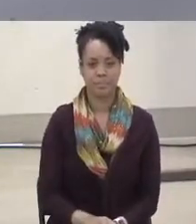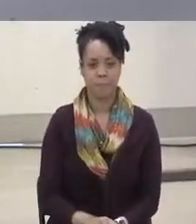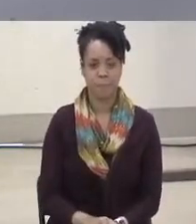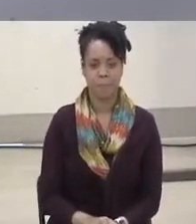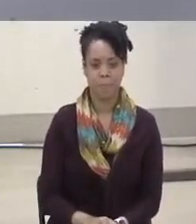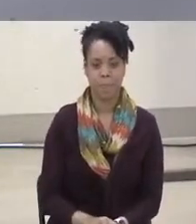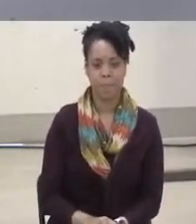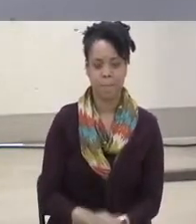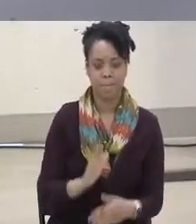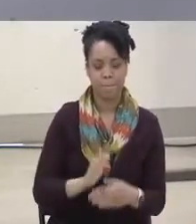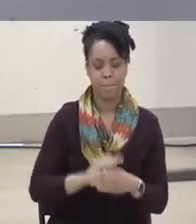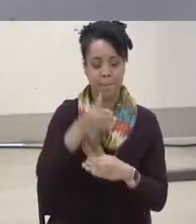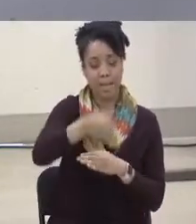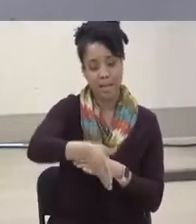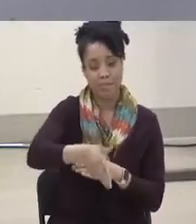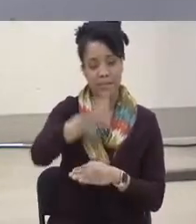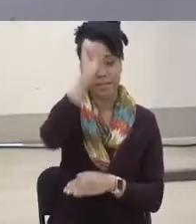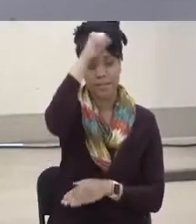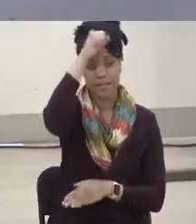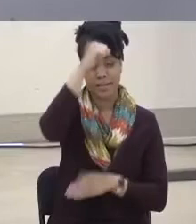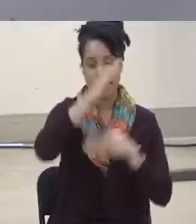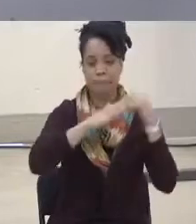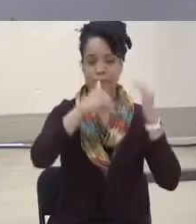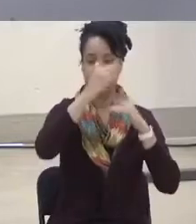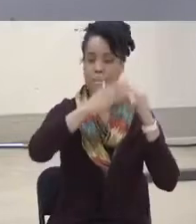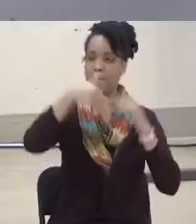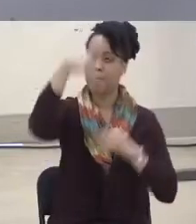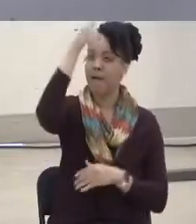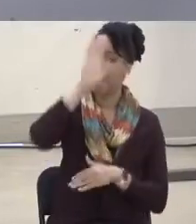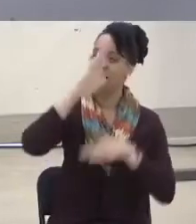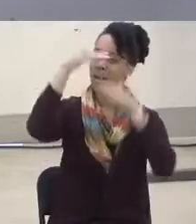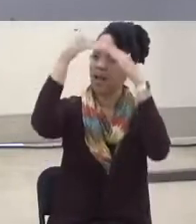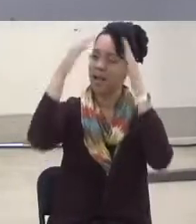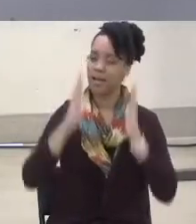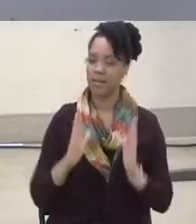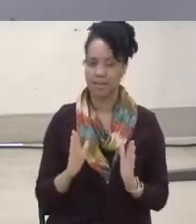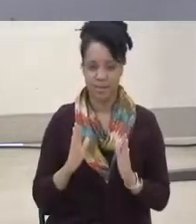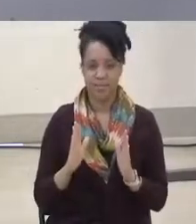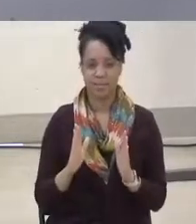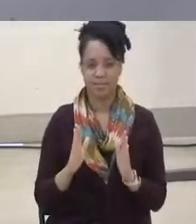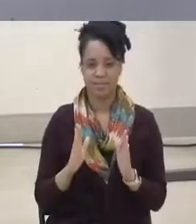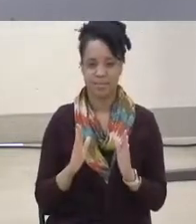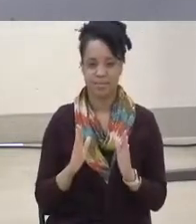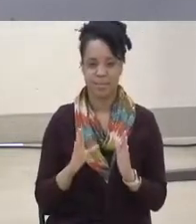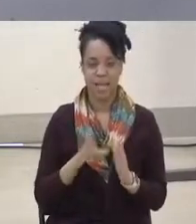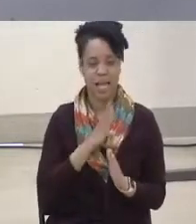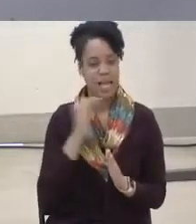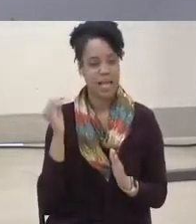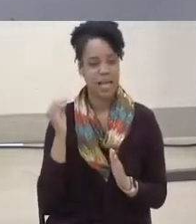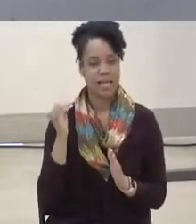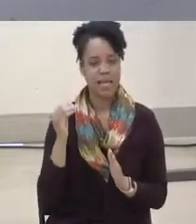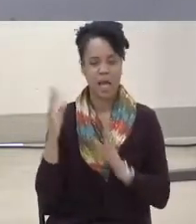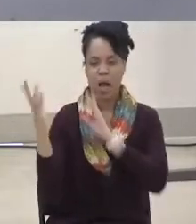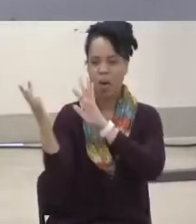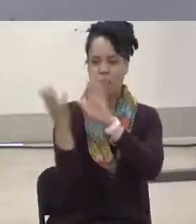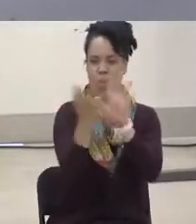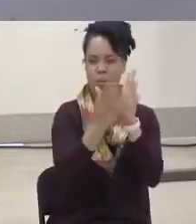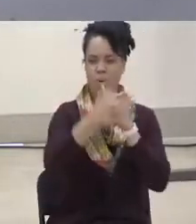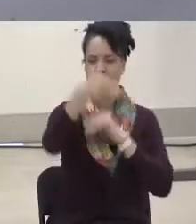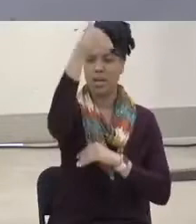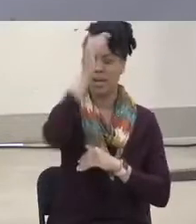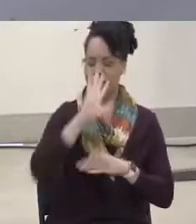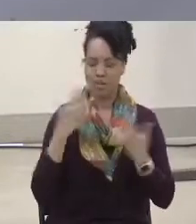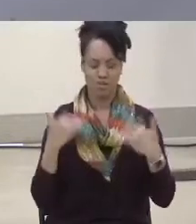6, after Solomon has built God a house, después que Salomón construyó la casa de Dios and the presence of God has